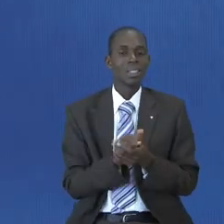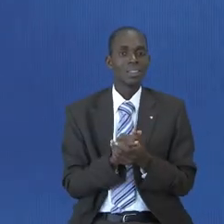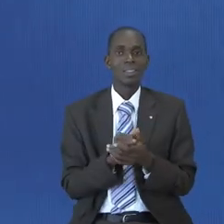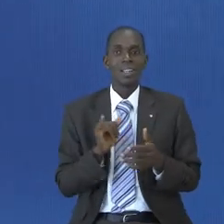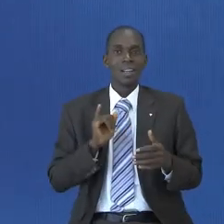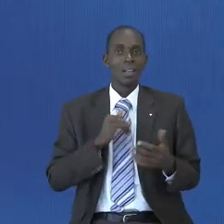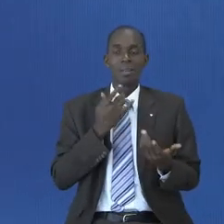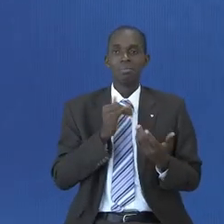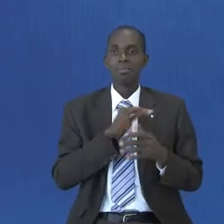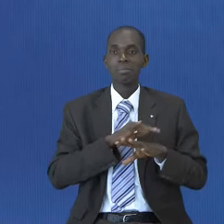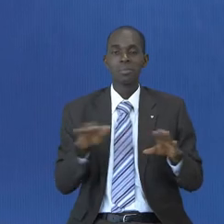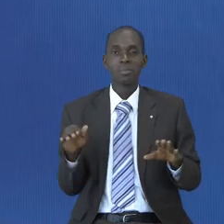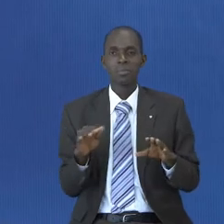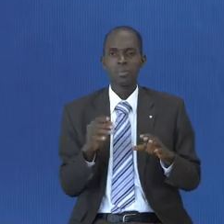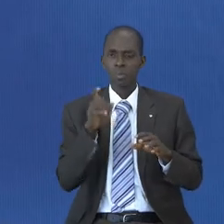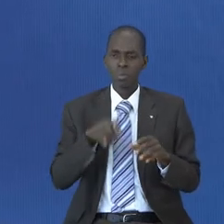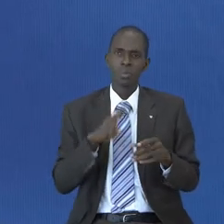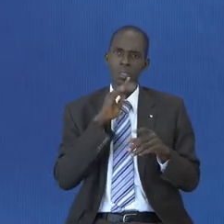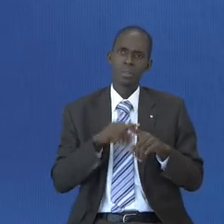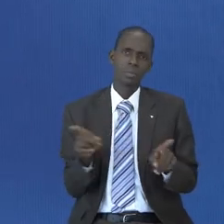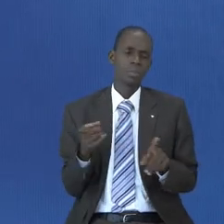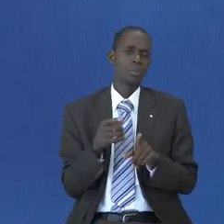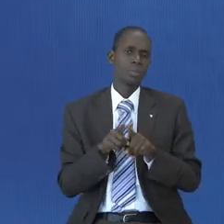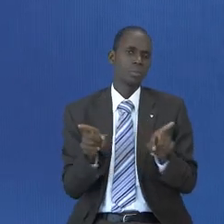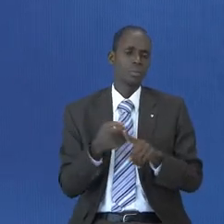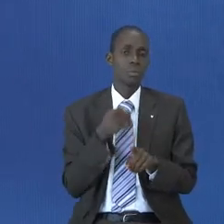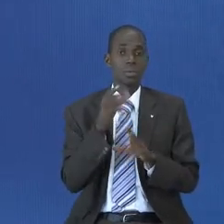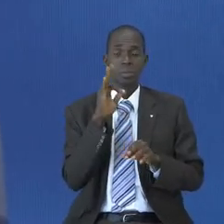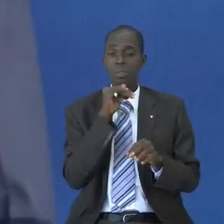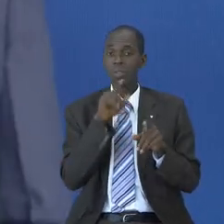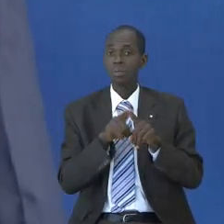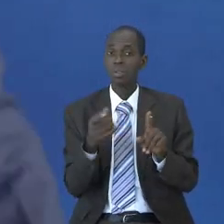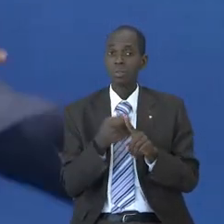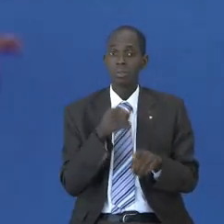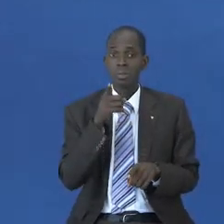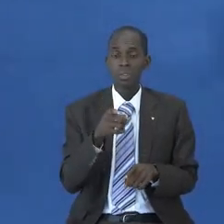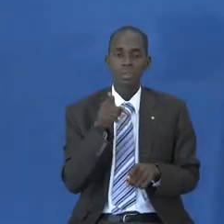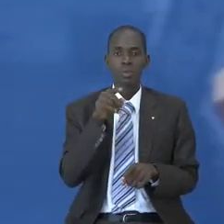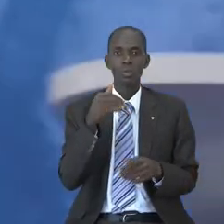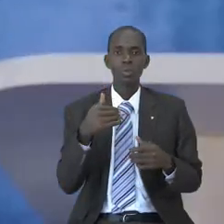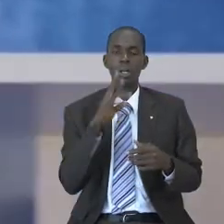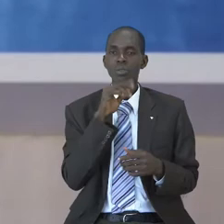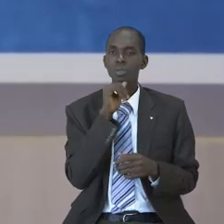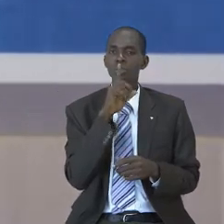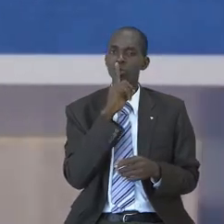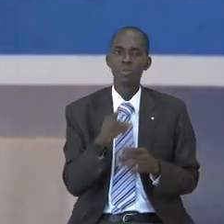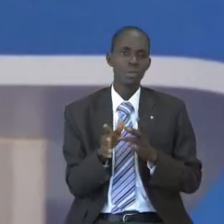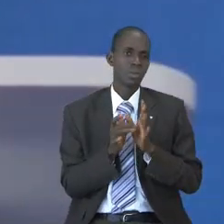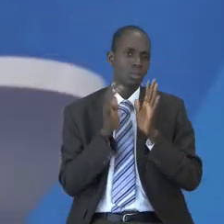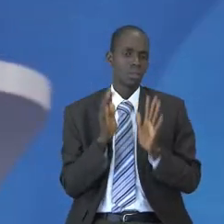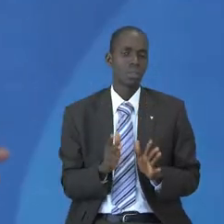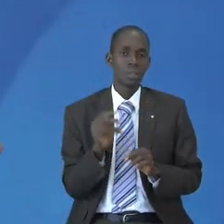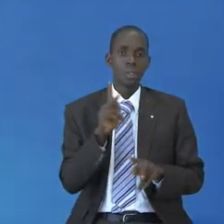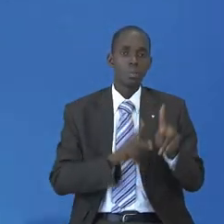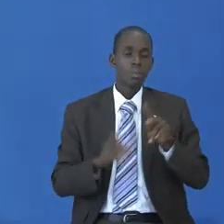from them. You are not a real Christian. A real Christian, the people of the world